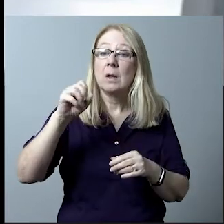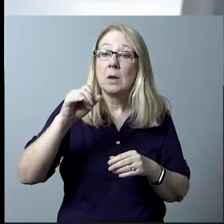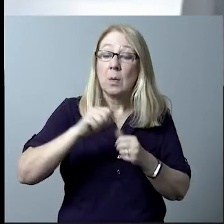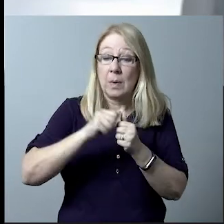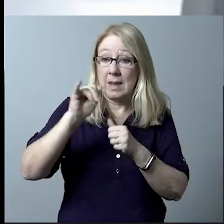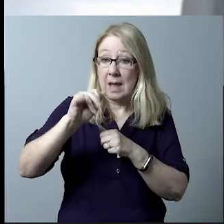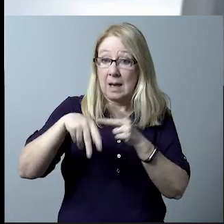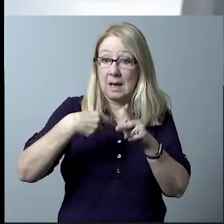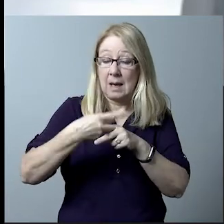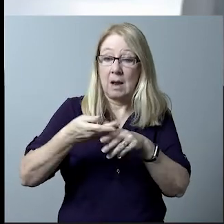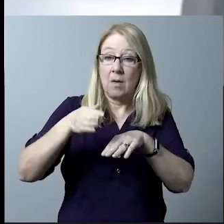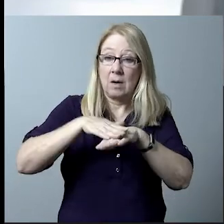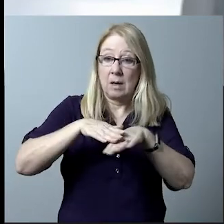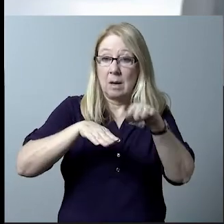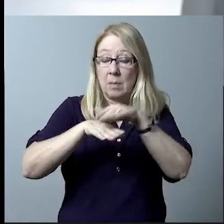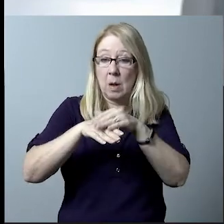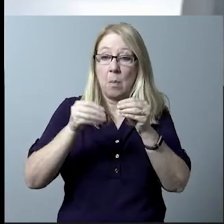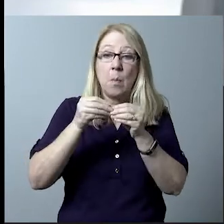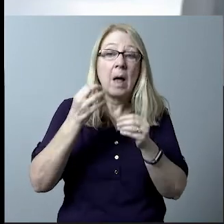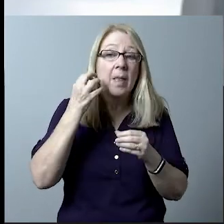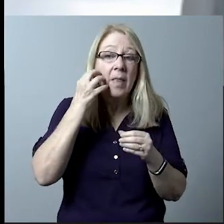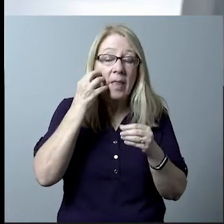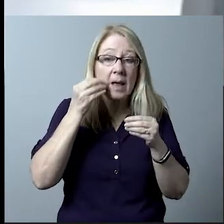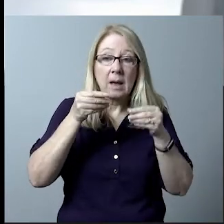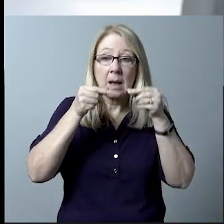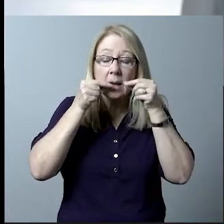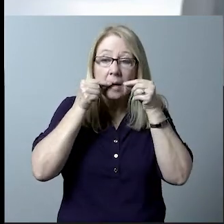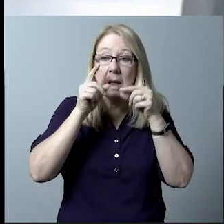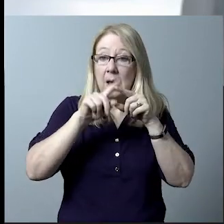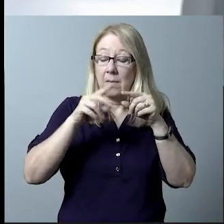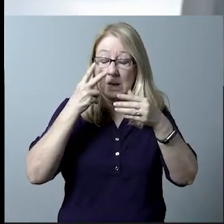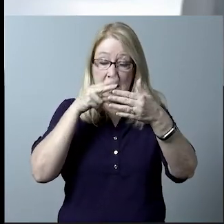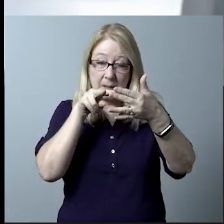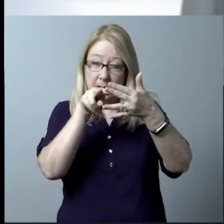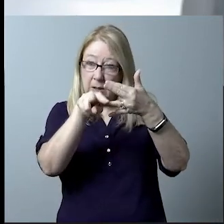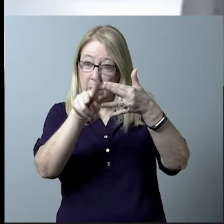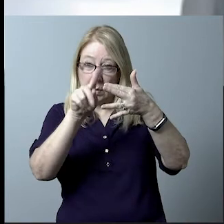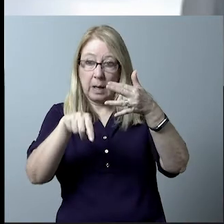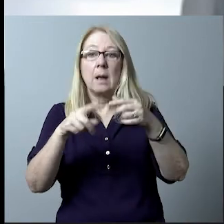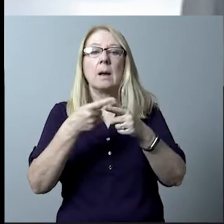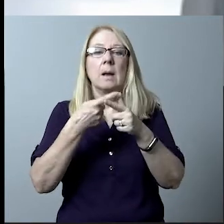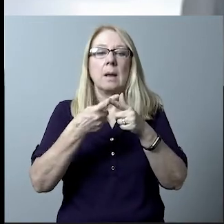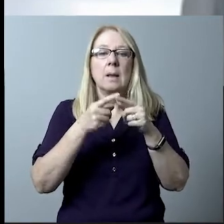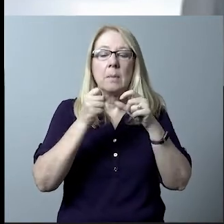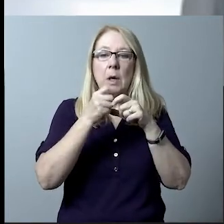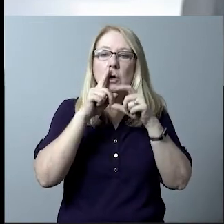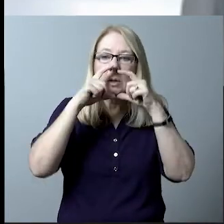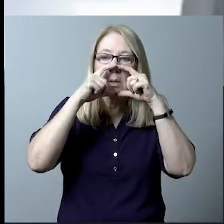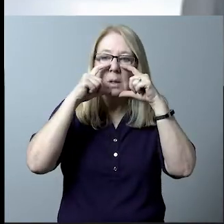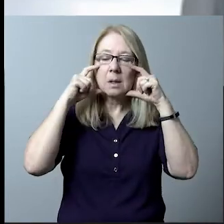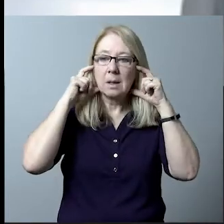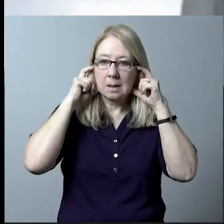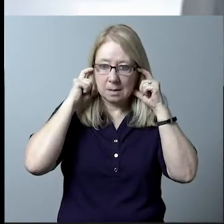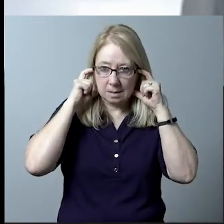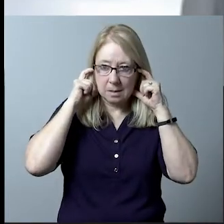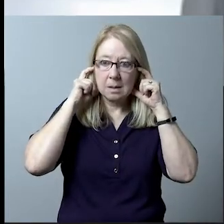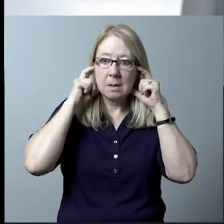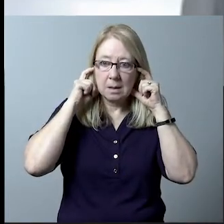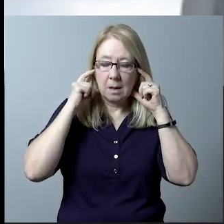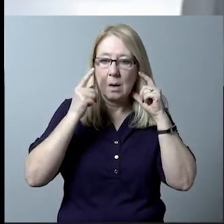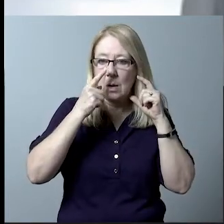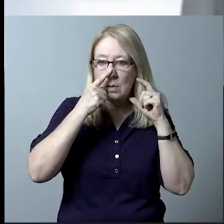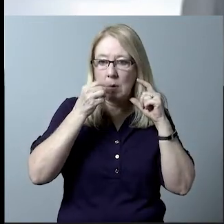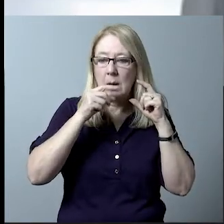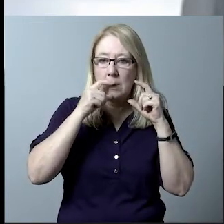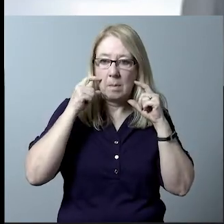over. So with these particular face coverings, if you can double and triple them, it makes them thicker. And if you can't see through them, just make sure you're covering your nose